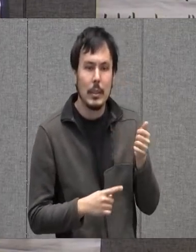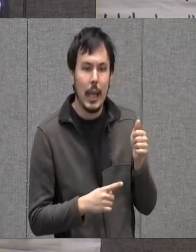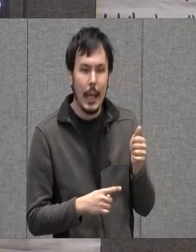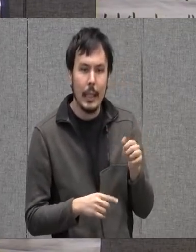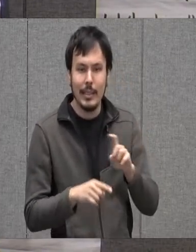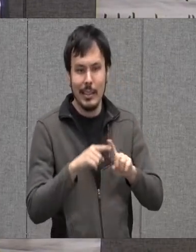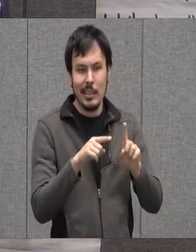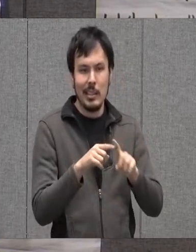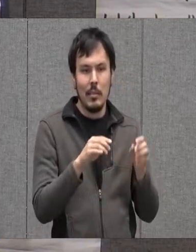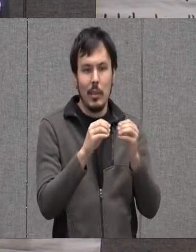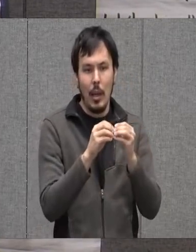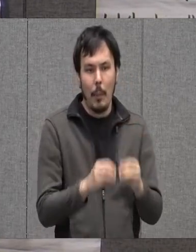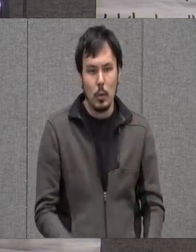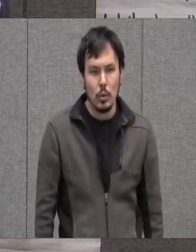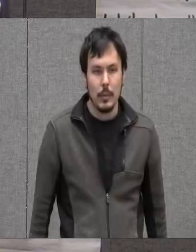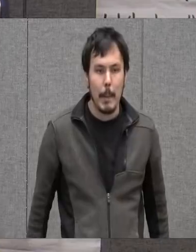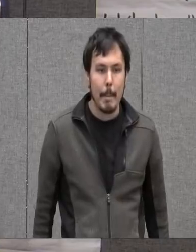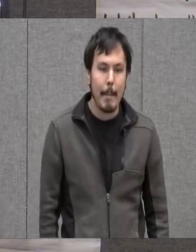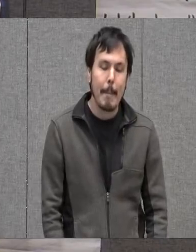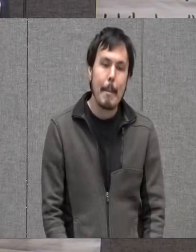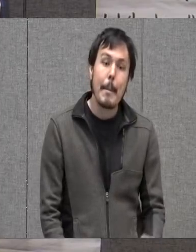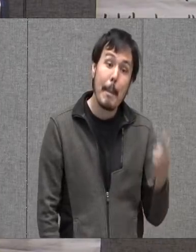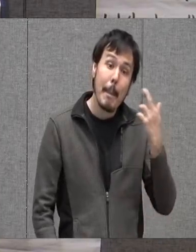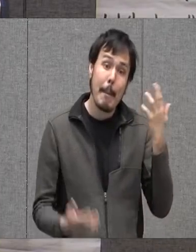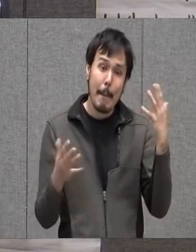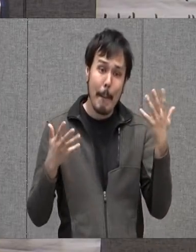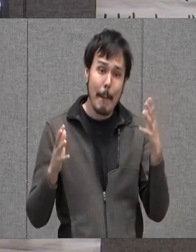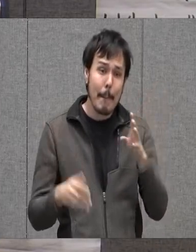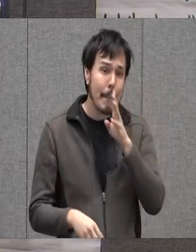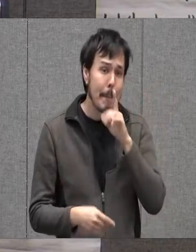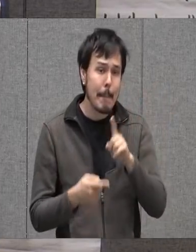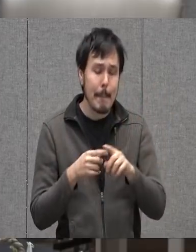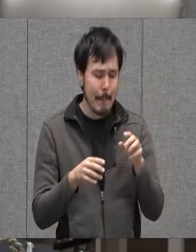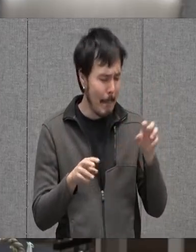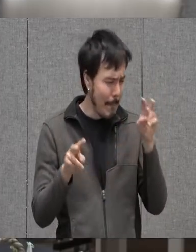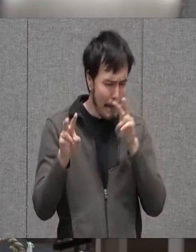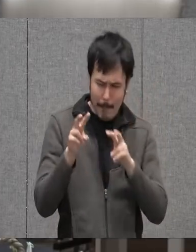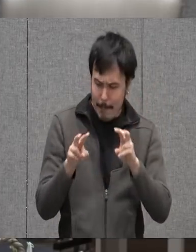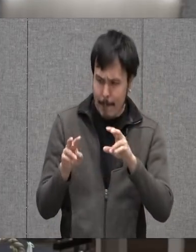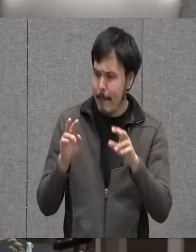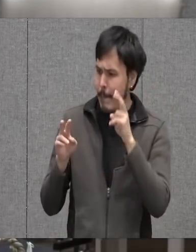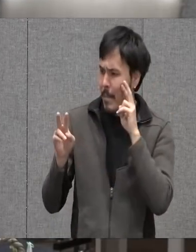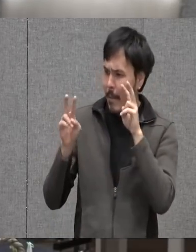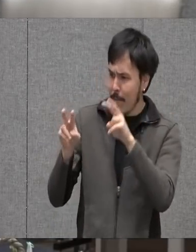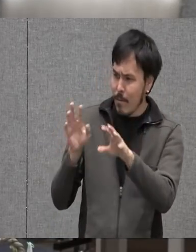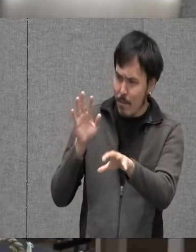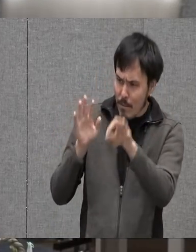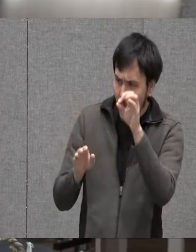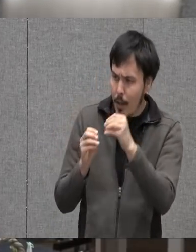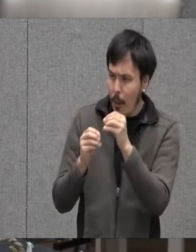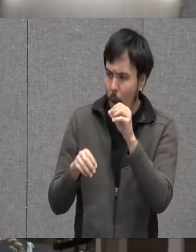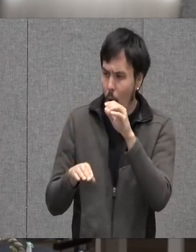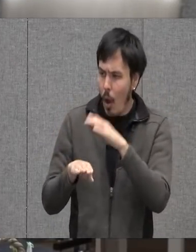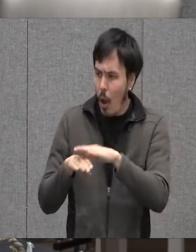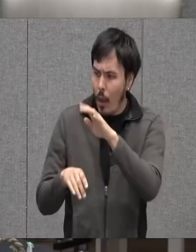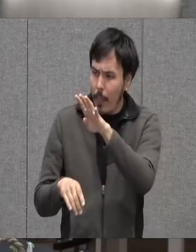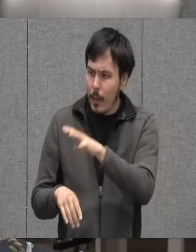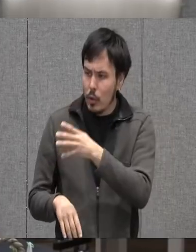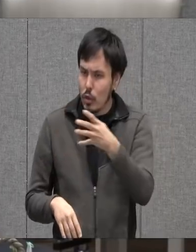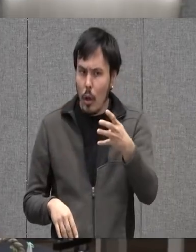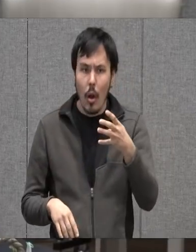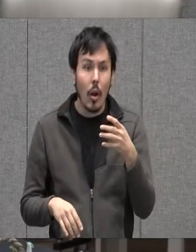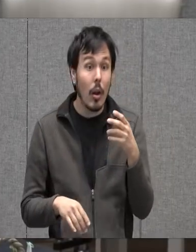numbers. Since we were talking about how to find numbers on the hundreds chart, we're going to come over here and look at